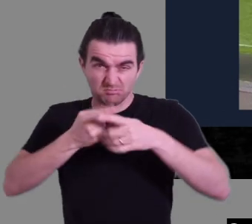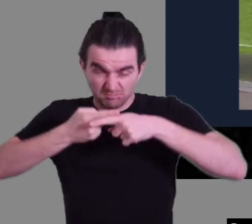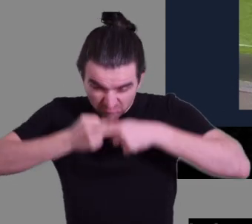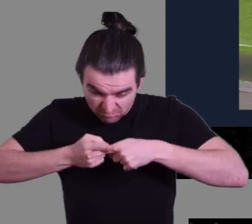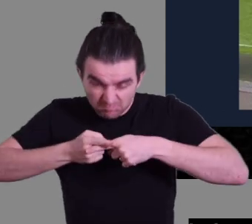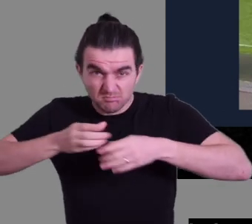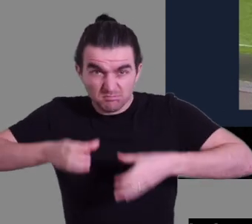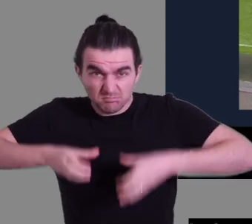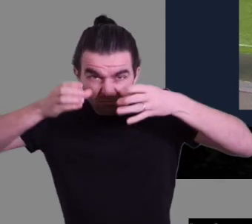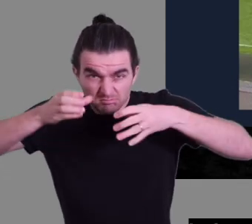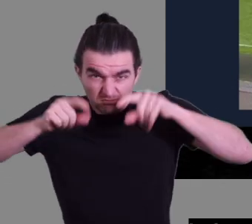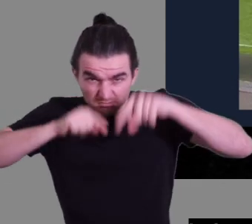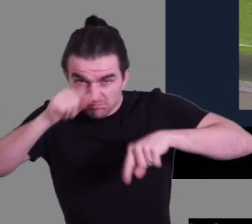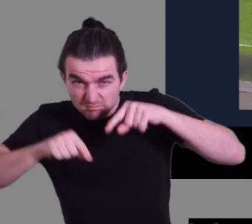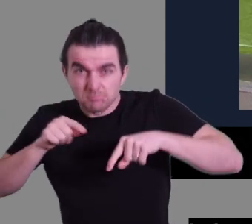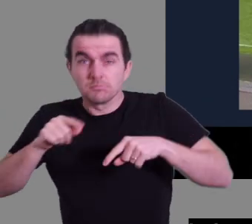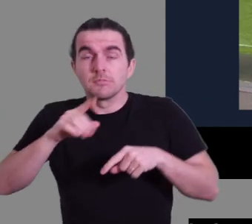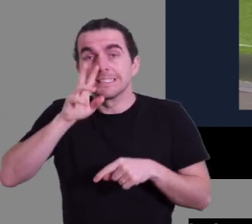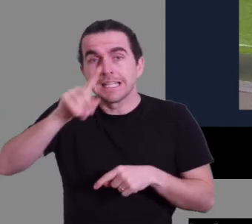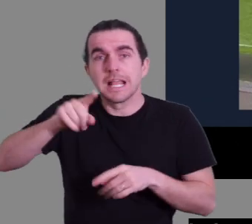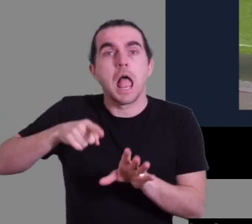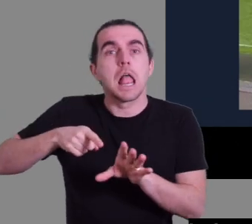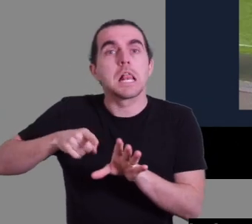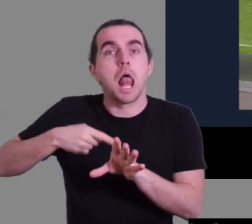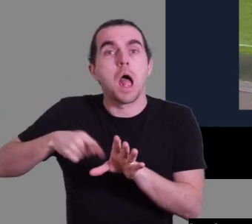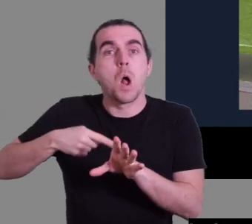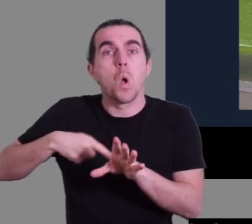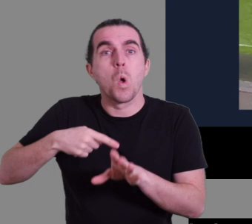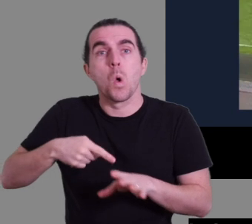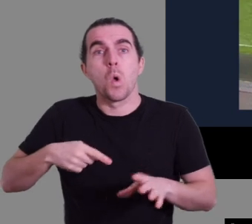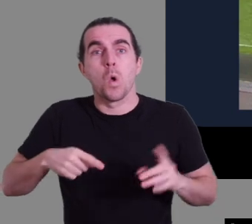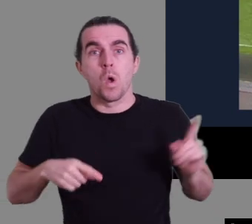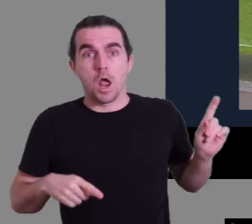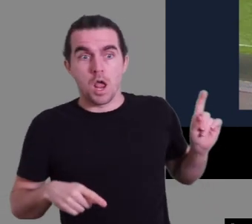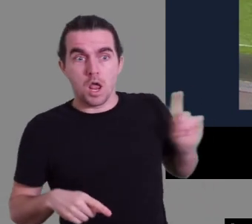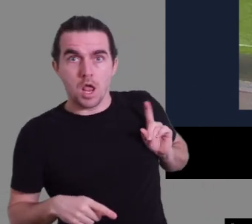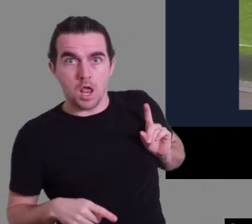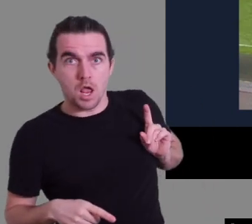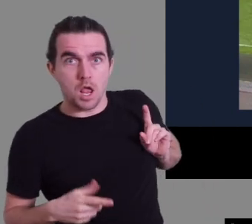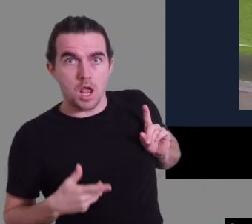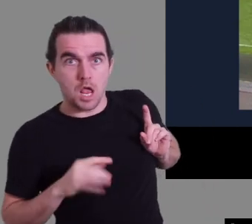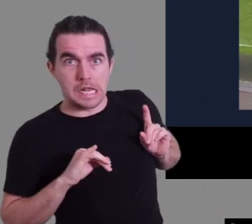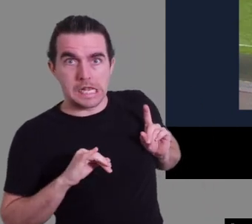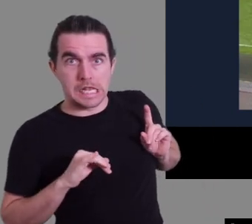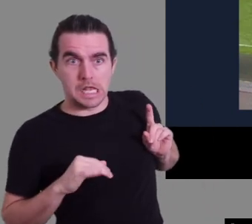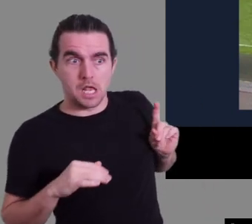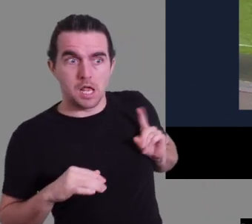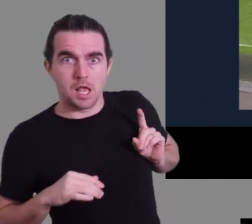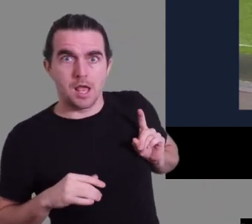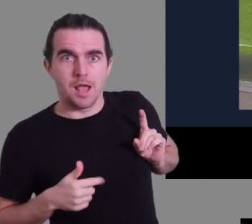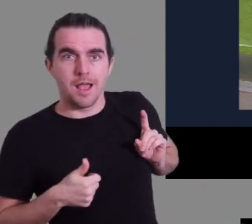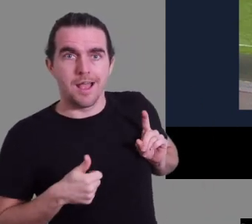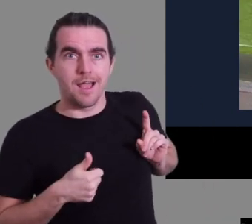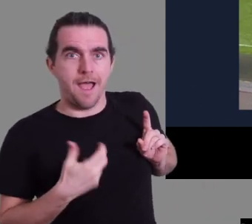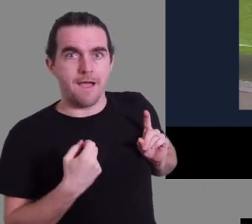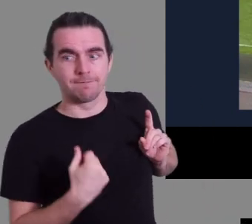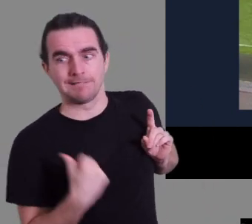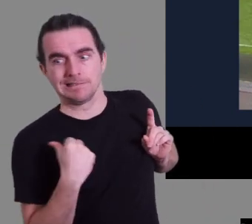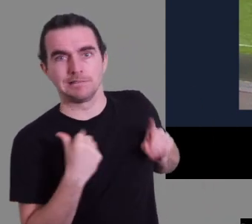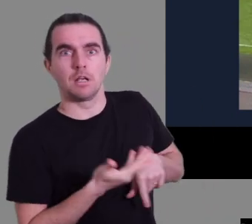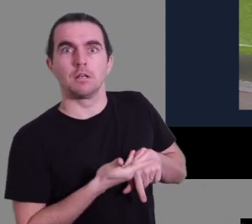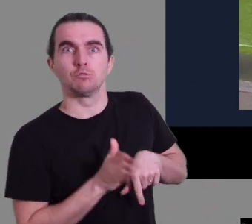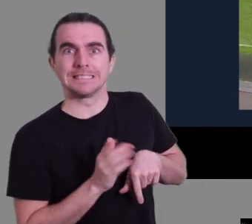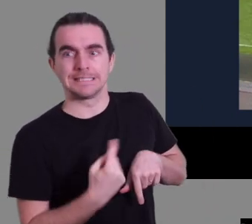on the right, he's maybe in the right and in the yellow at the bottom. And as soon as Alexander Arnold pushes there, he spins off in the